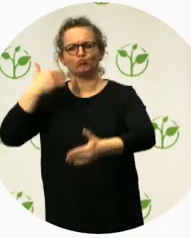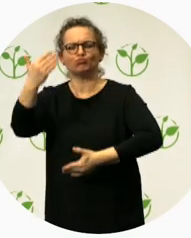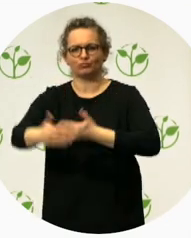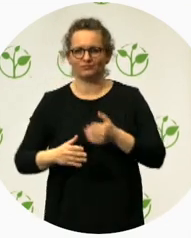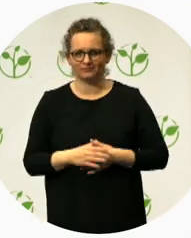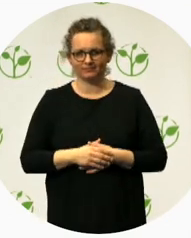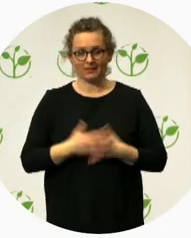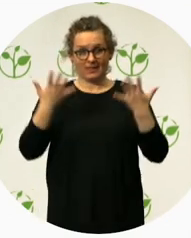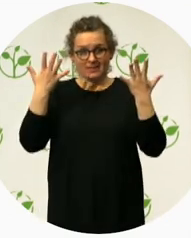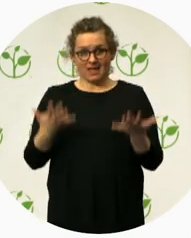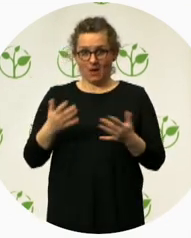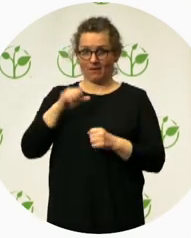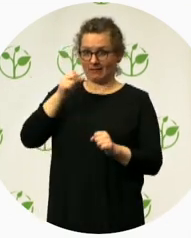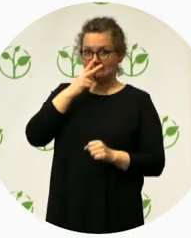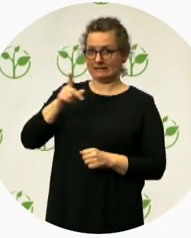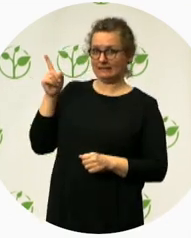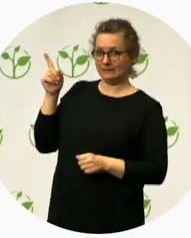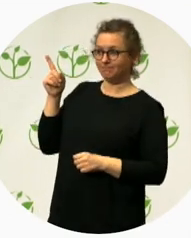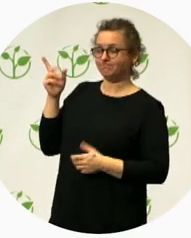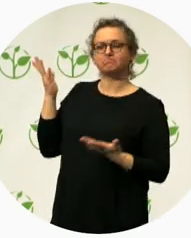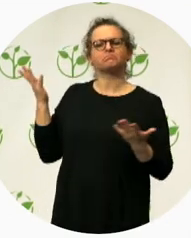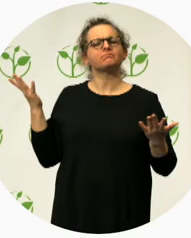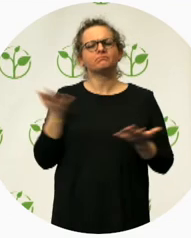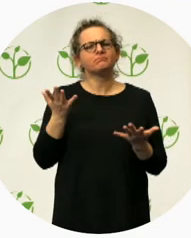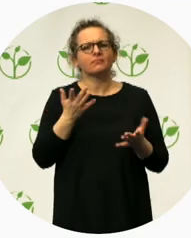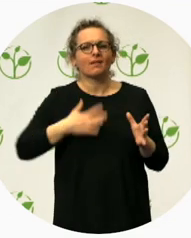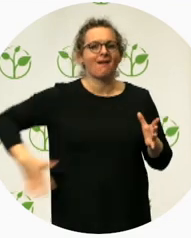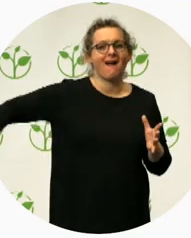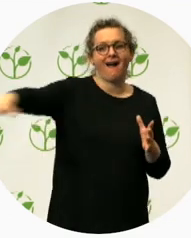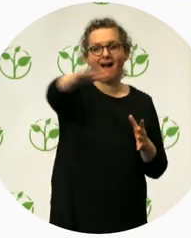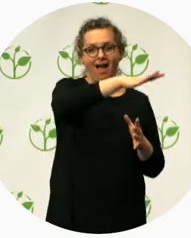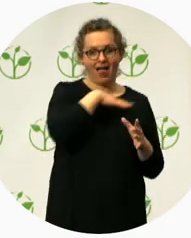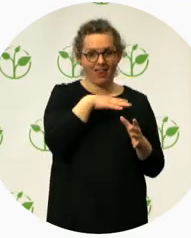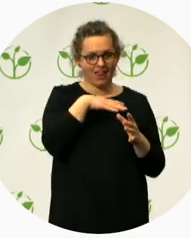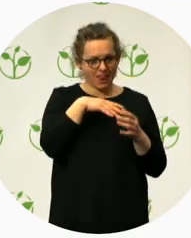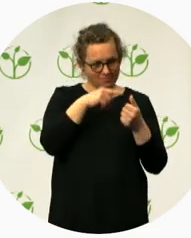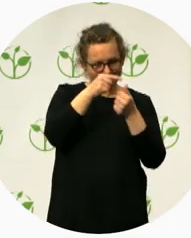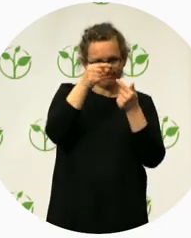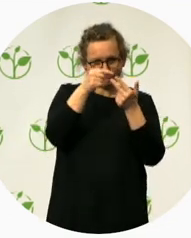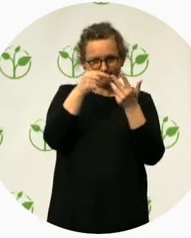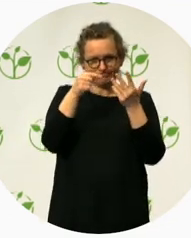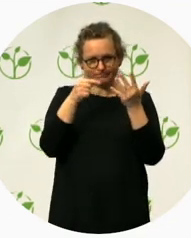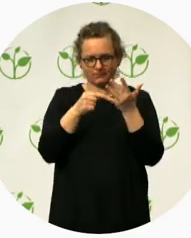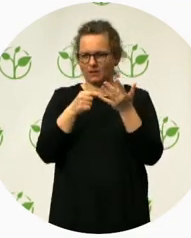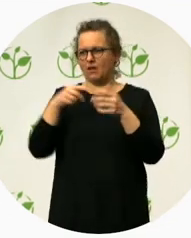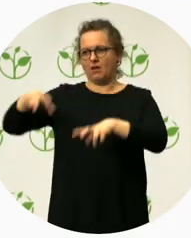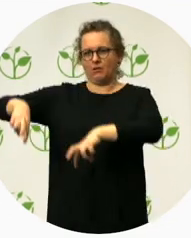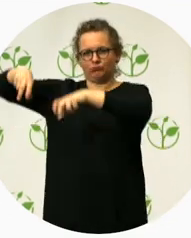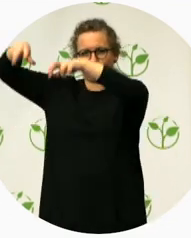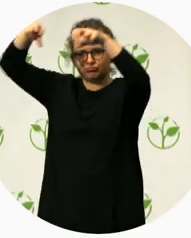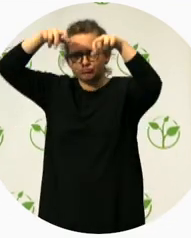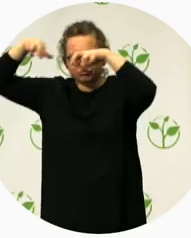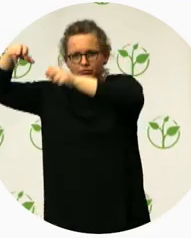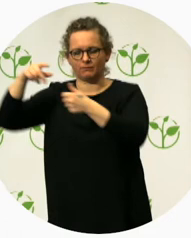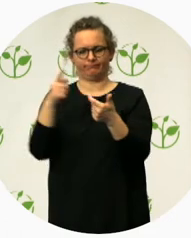to look at how all of these elements, Rodrigo's interface, the drones, the artificial intelligence, start to get